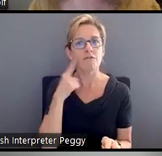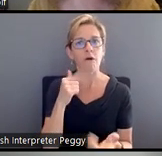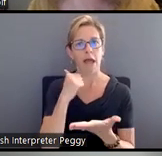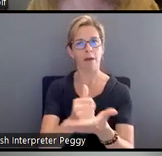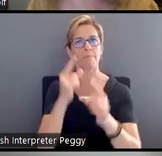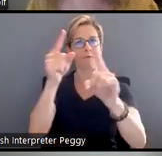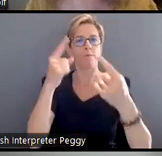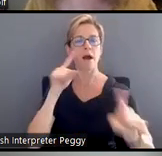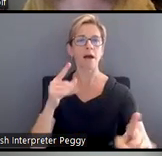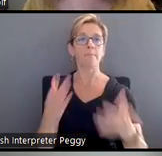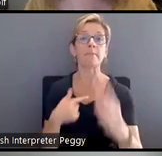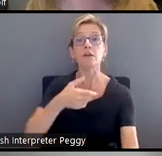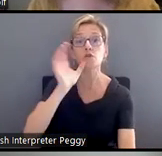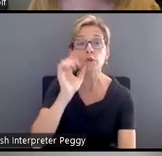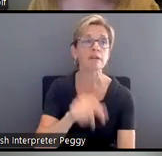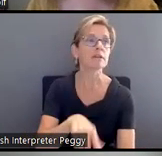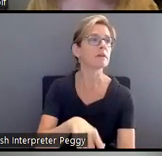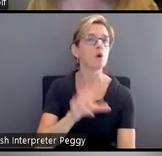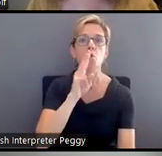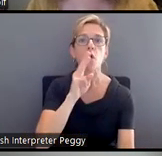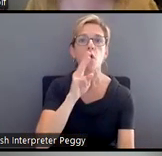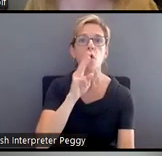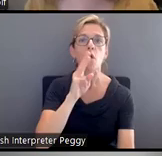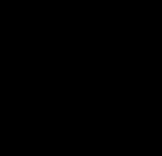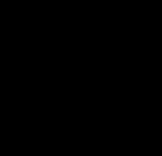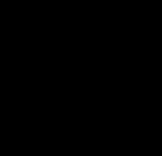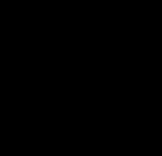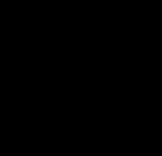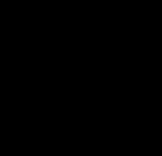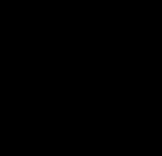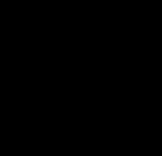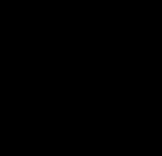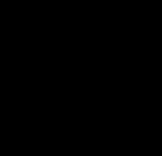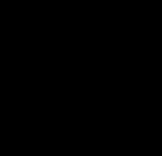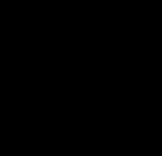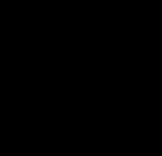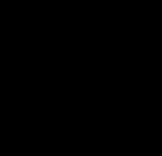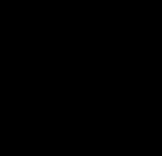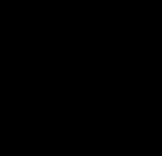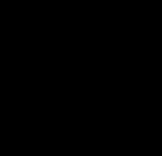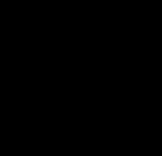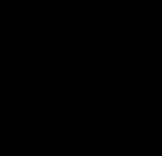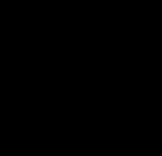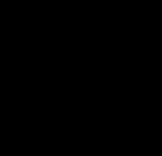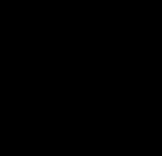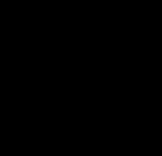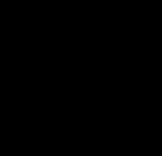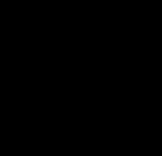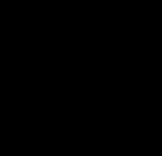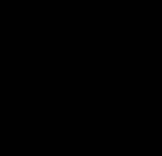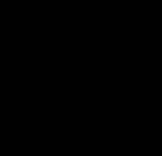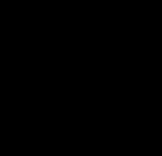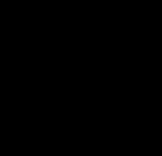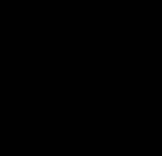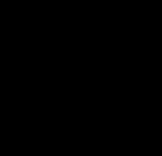day, or I'm going to eat fruits and vegetables before I eat sweets. But I'm going to come up with a plan, and I will know at the end of